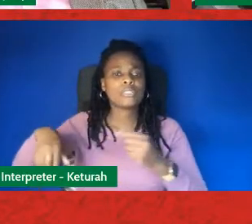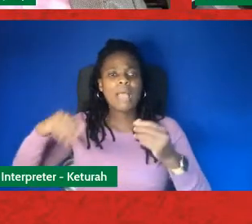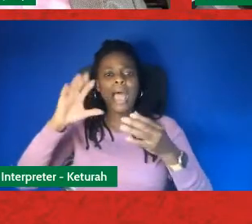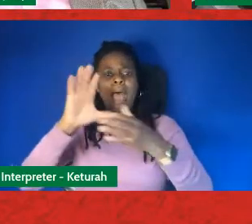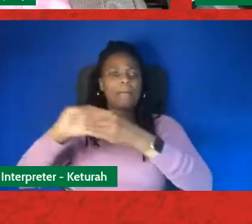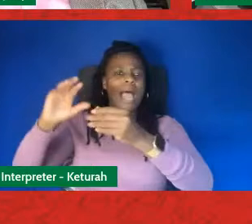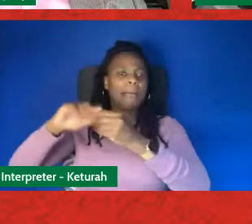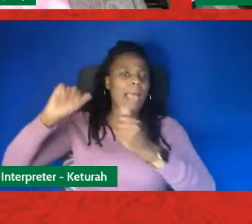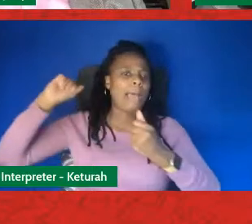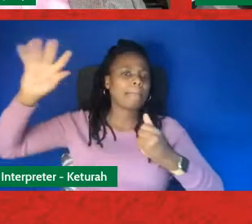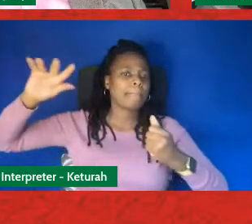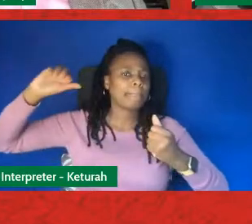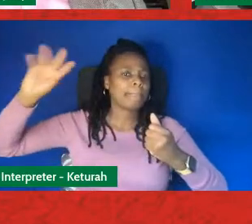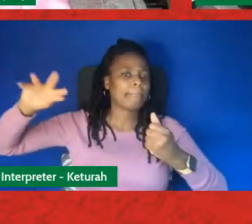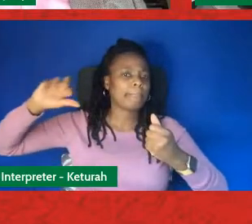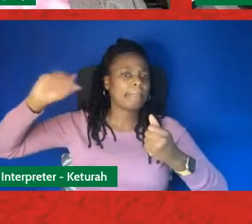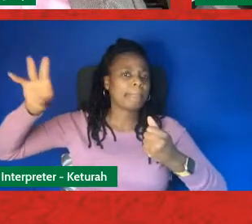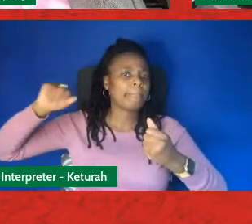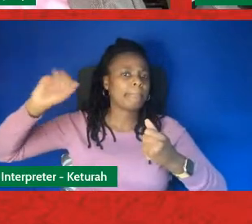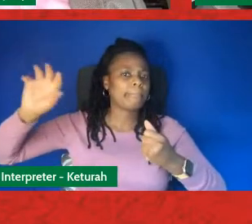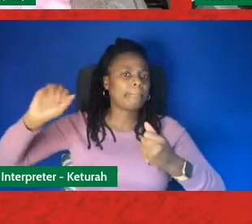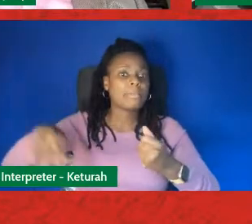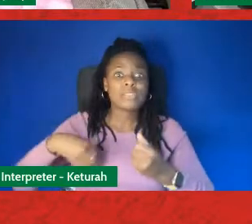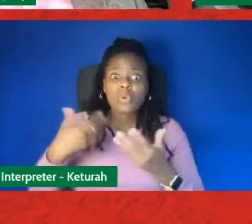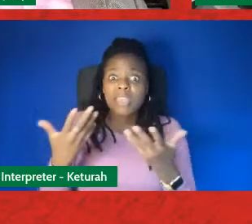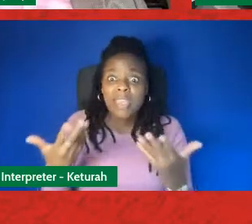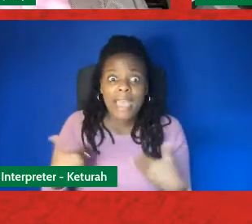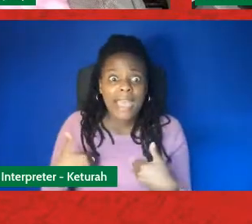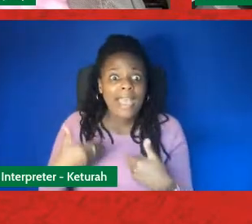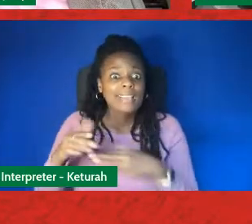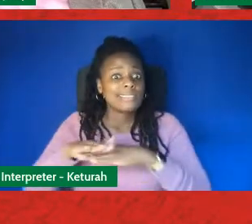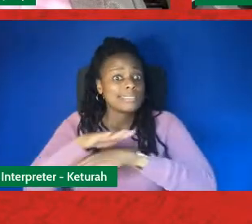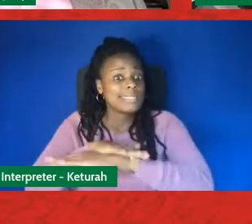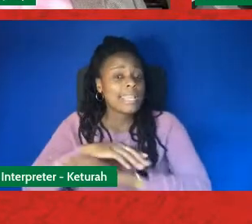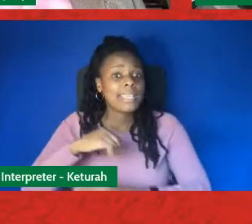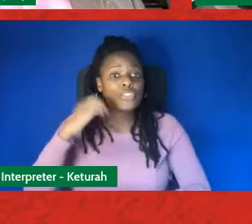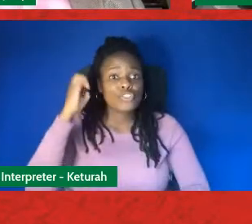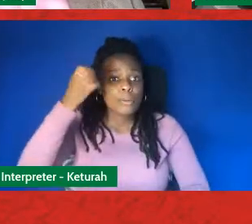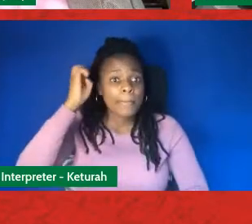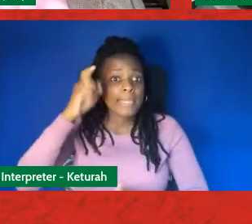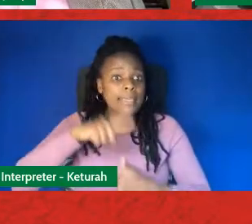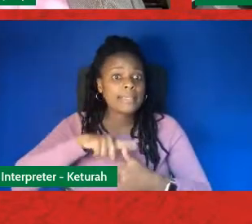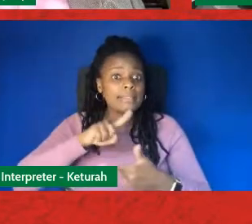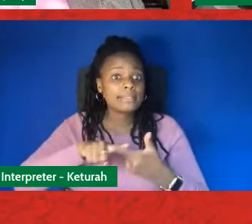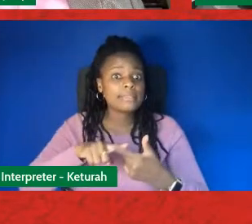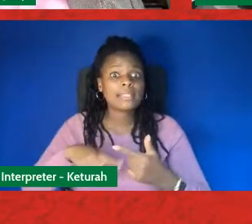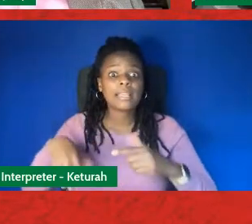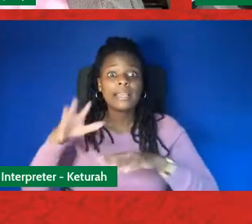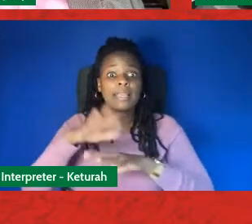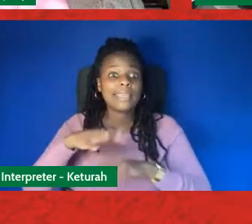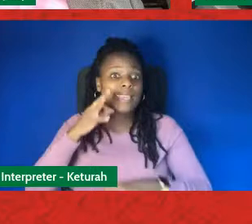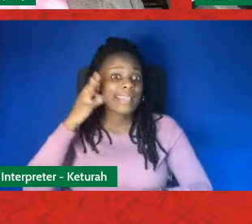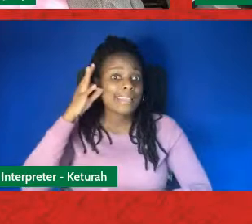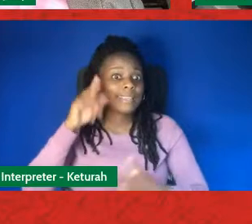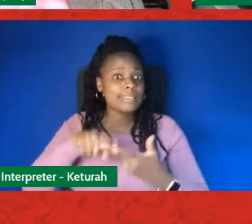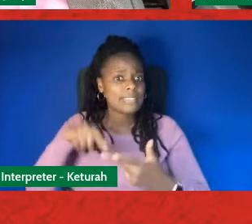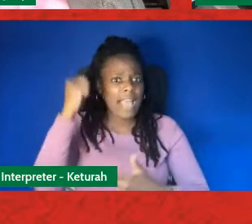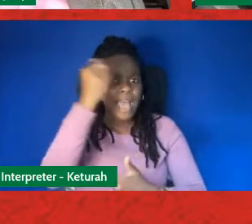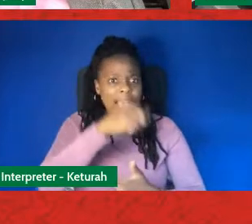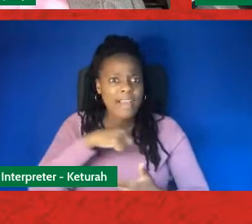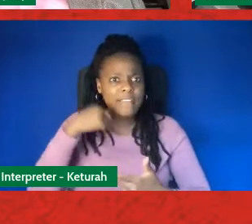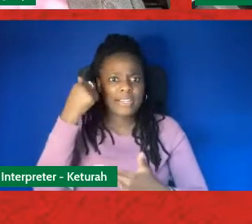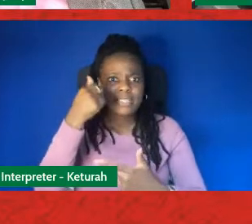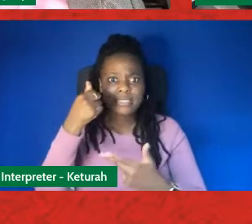he's embraced it all, stage Europeans, stage Indians, with his original drama, stage Afro-Indians. And now he's trying to figure out how am I going